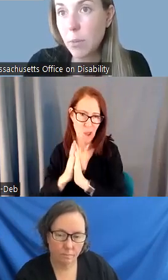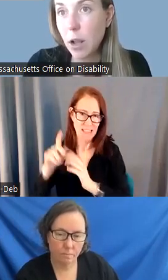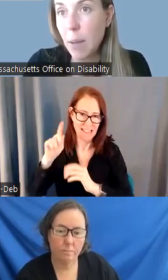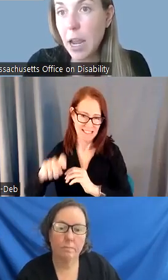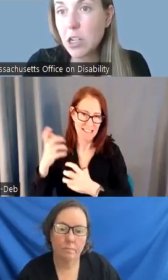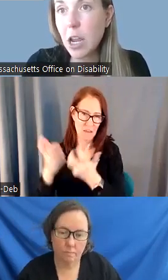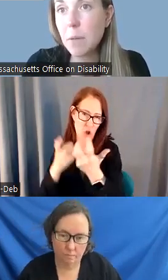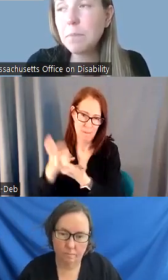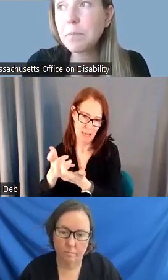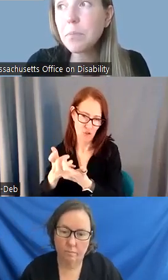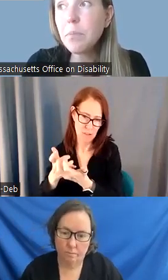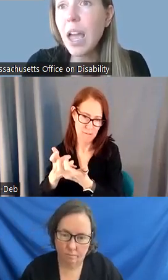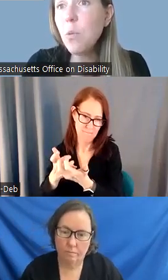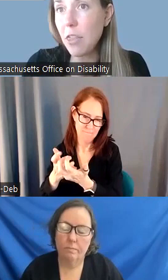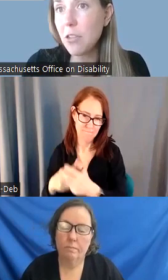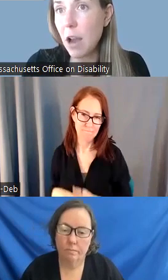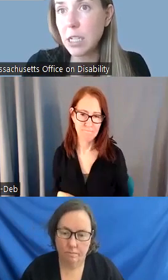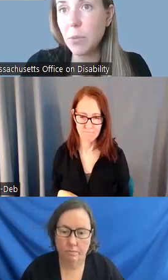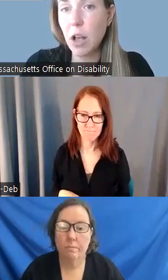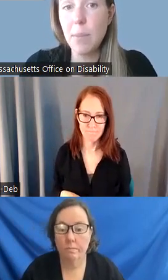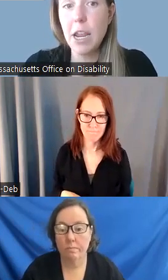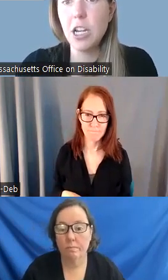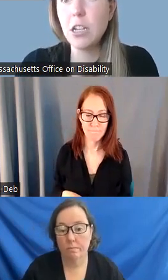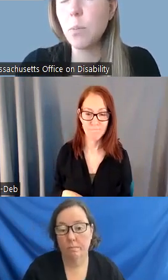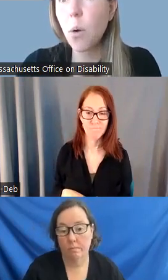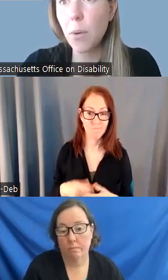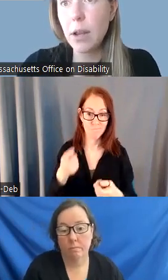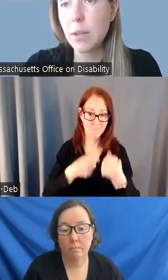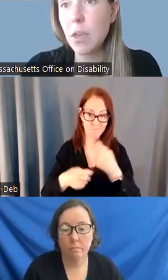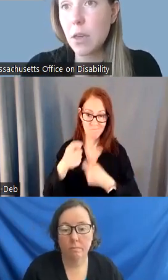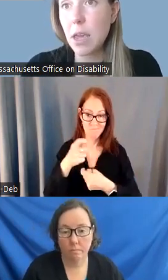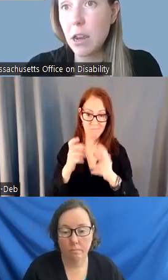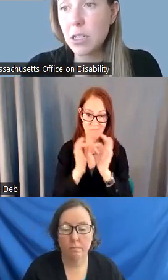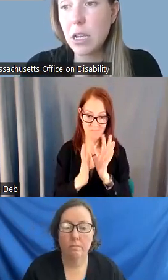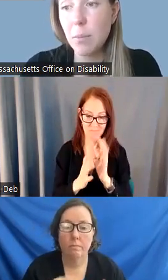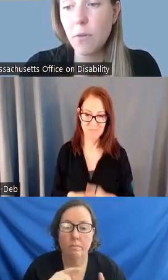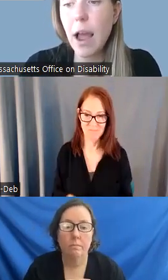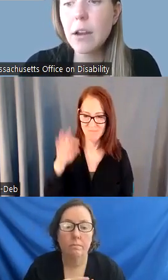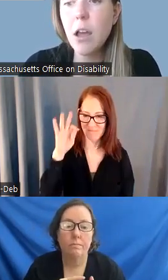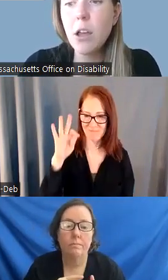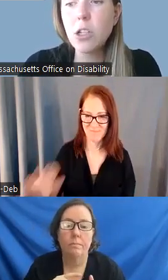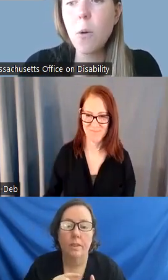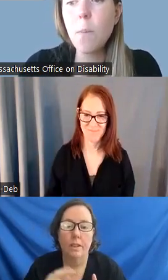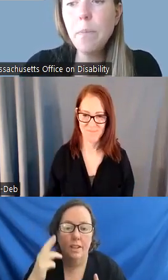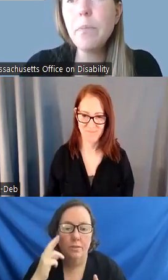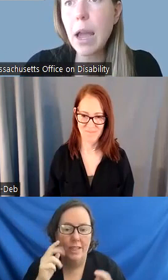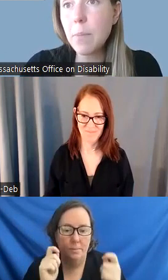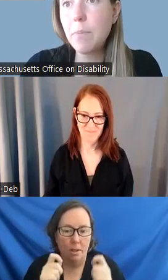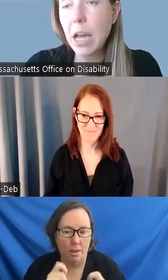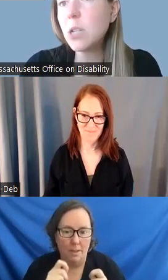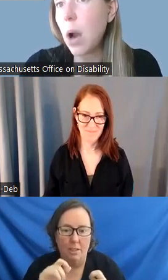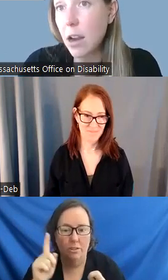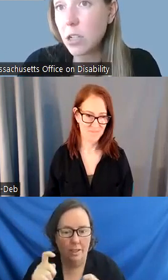a reasonable accommodation and whether that reasonable accommodation is appropriate and something that the agency can provide. So